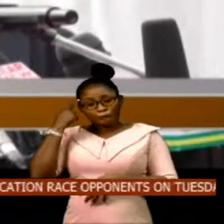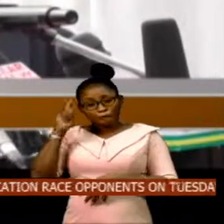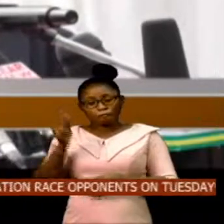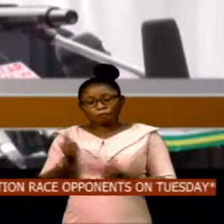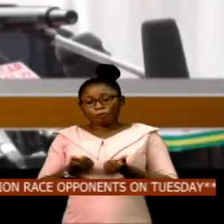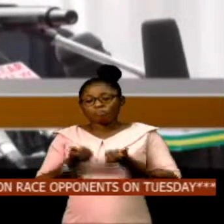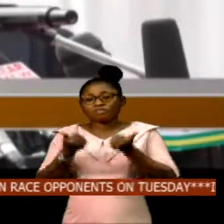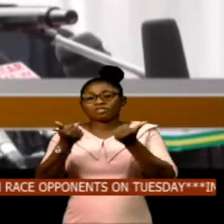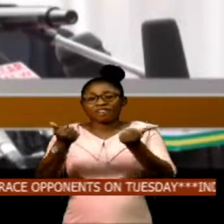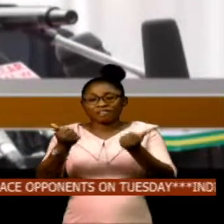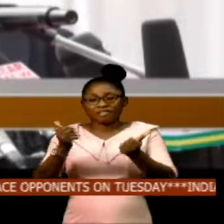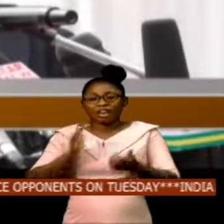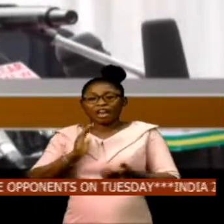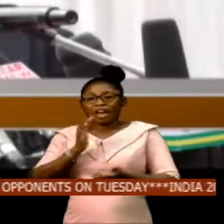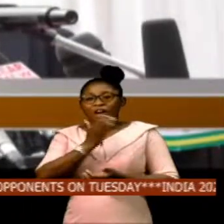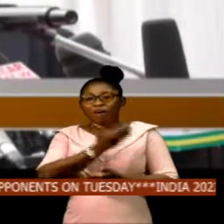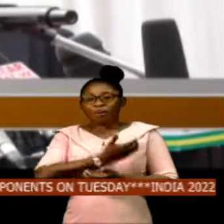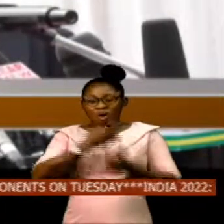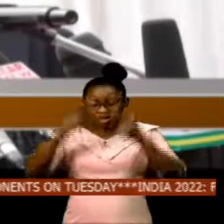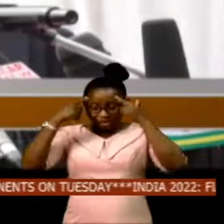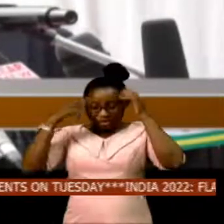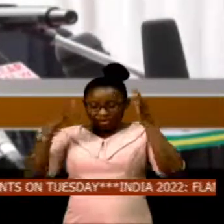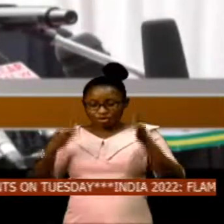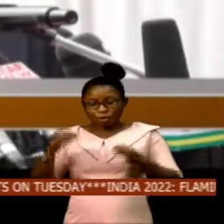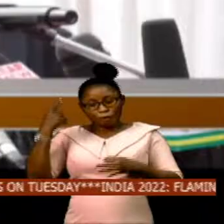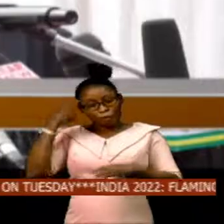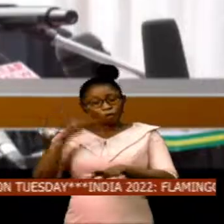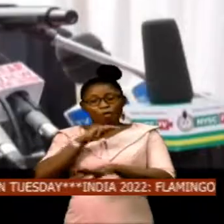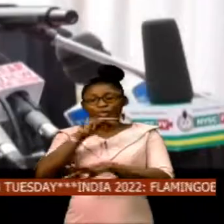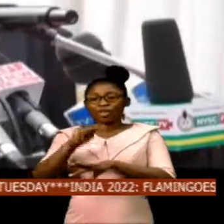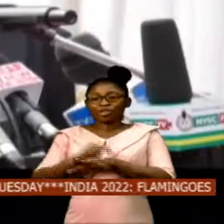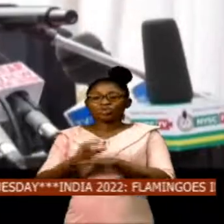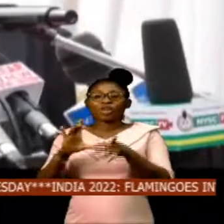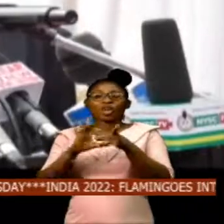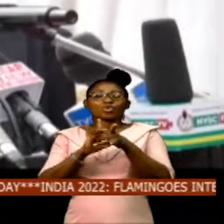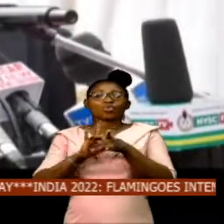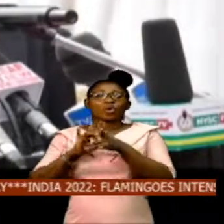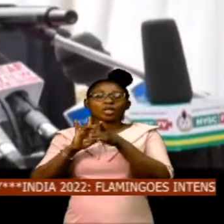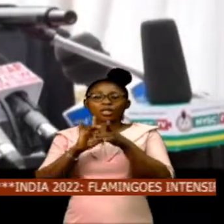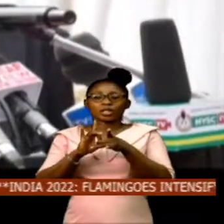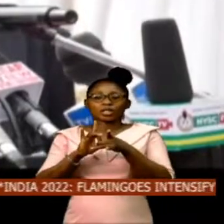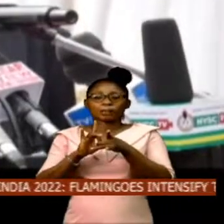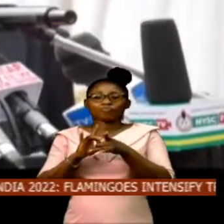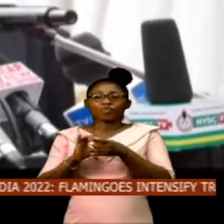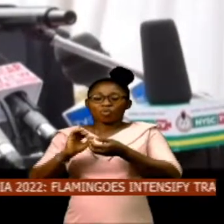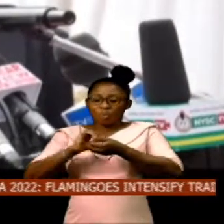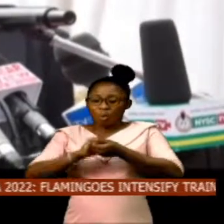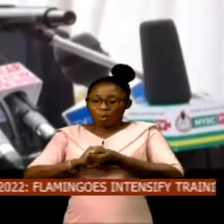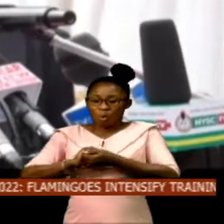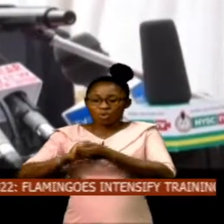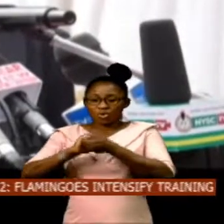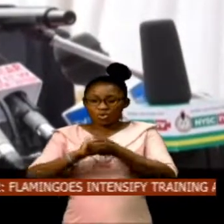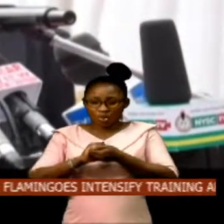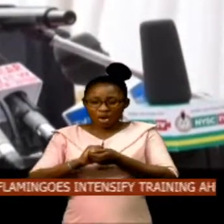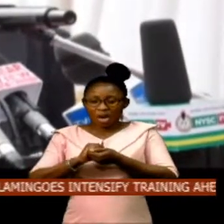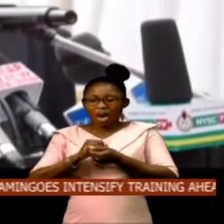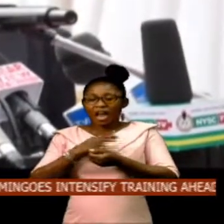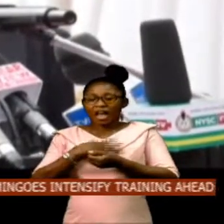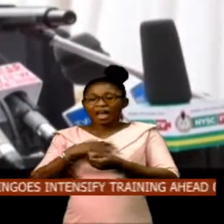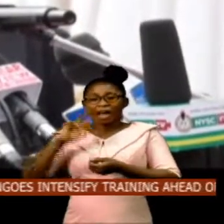for driving our quest for national unity, cohesion,